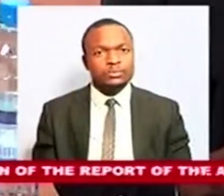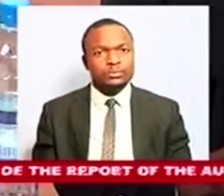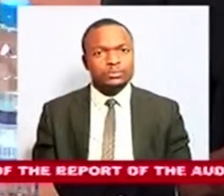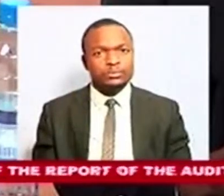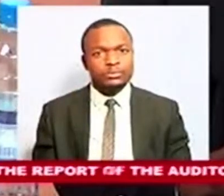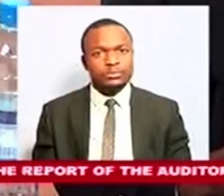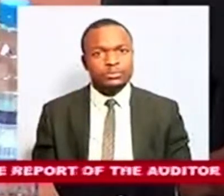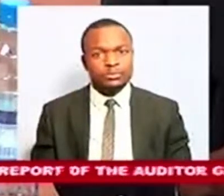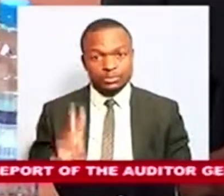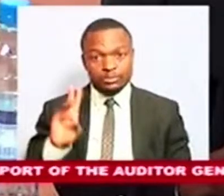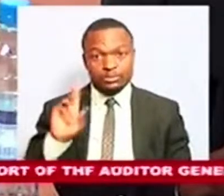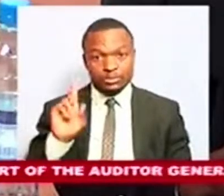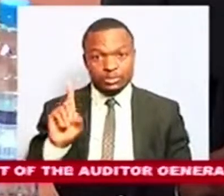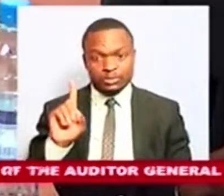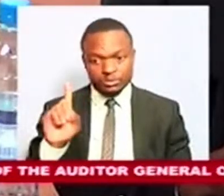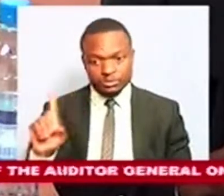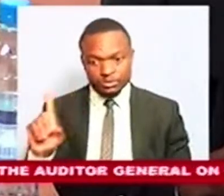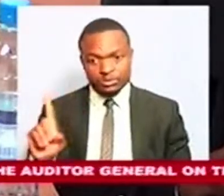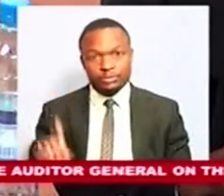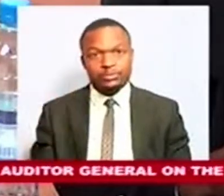611. 611.